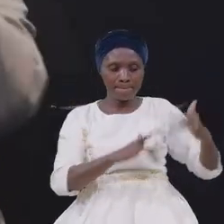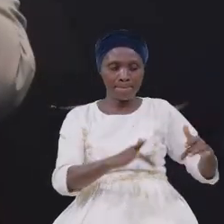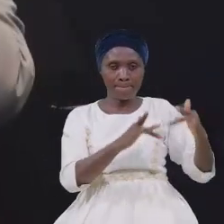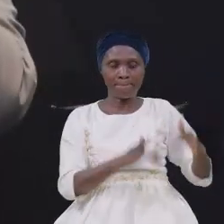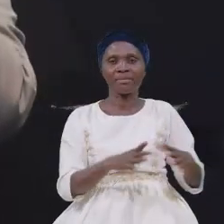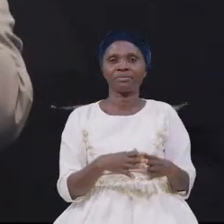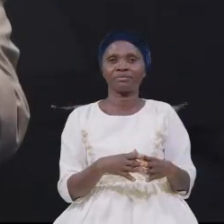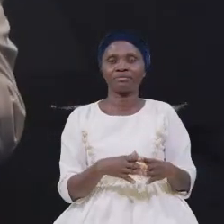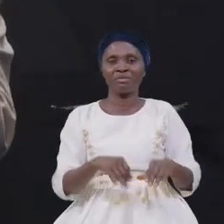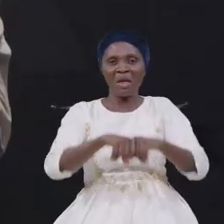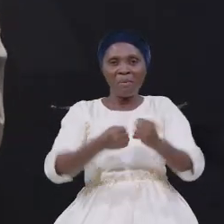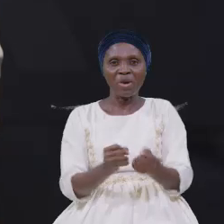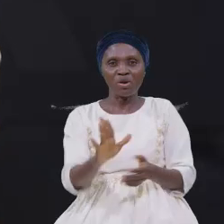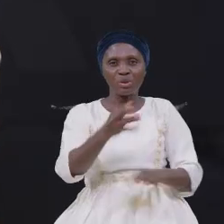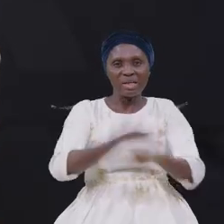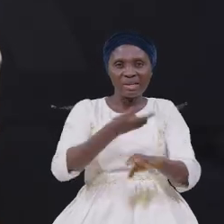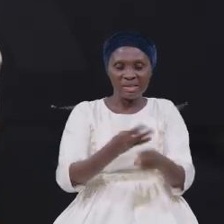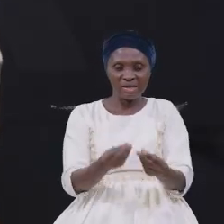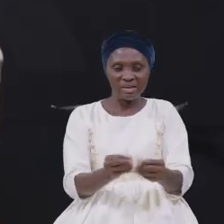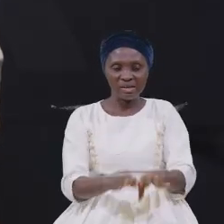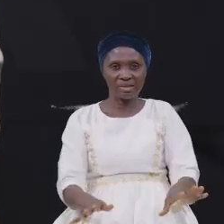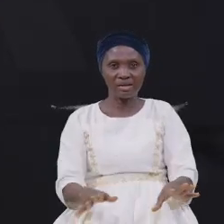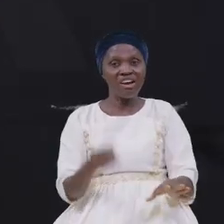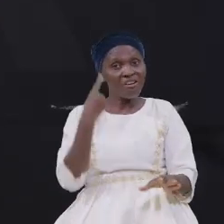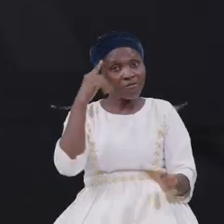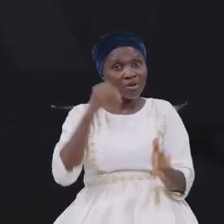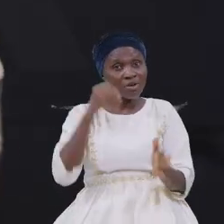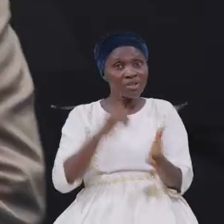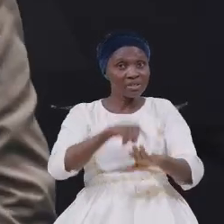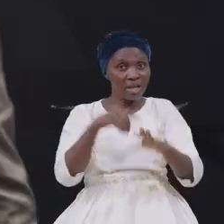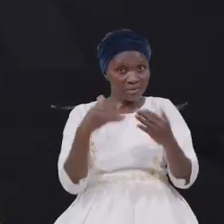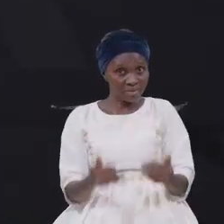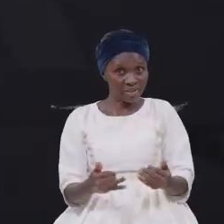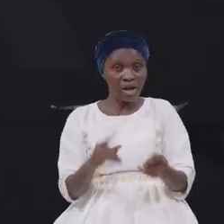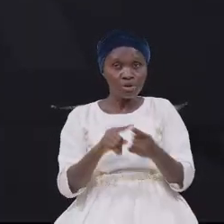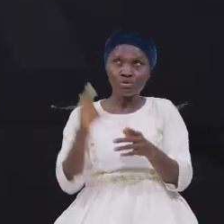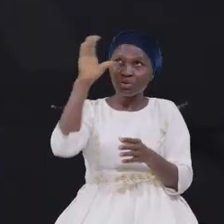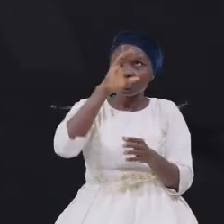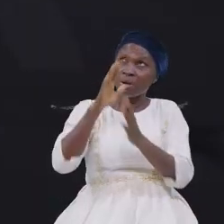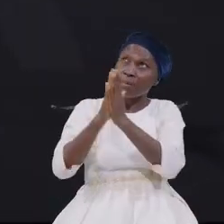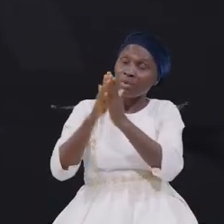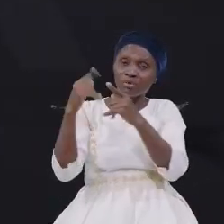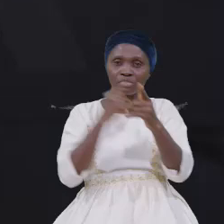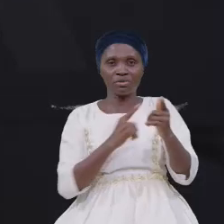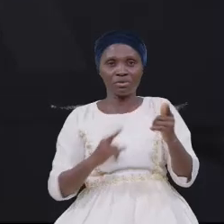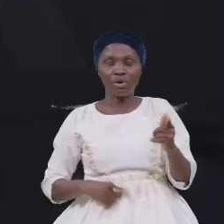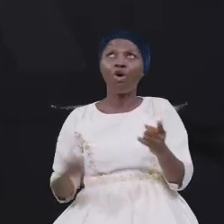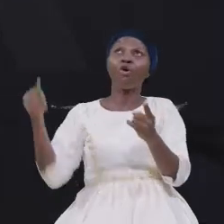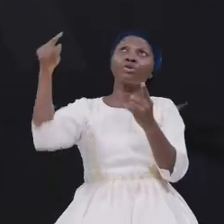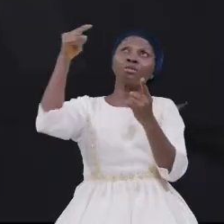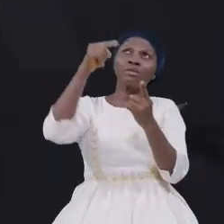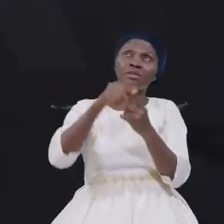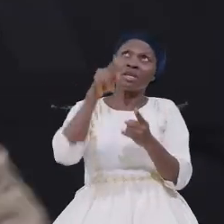for it is time to seek the Lord till he come